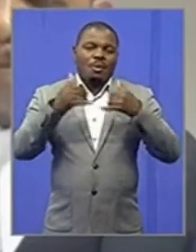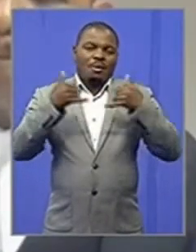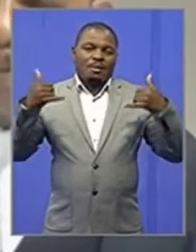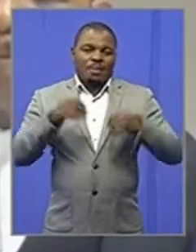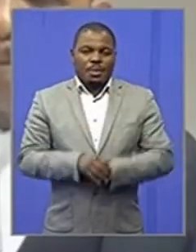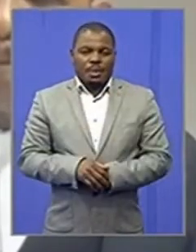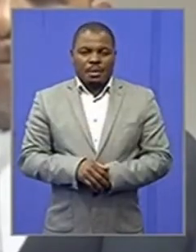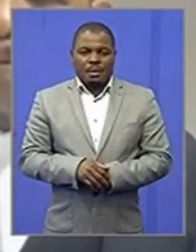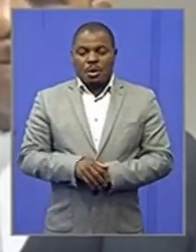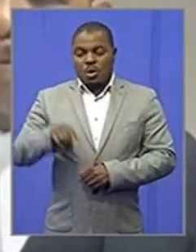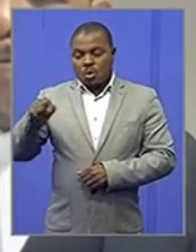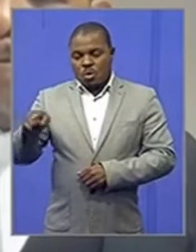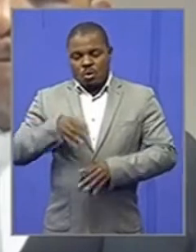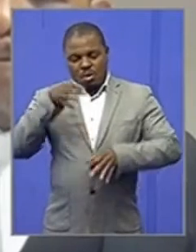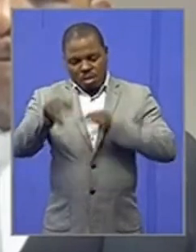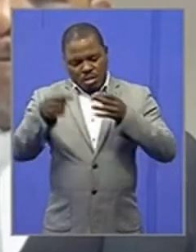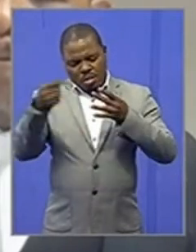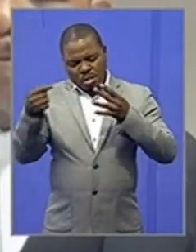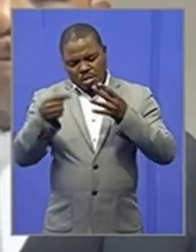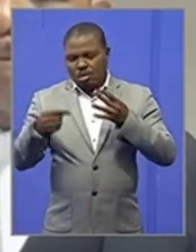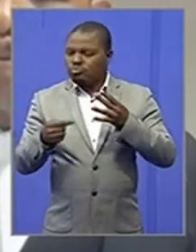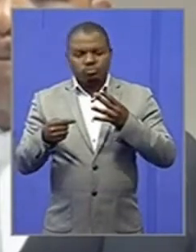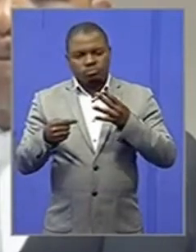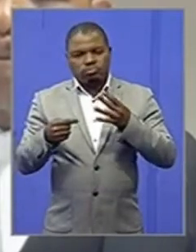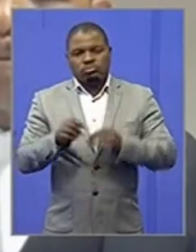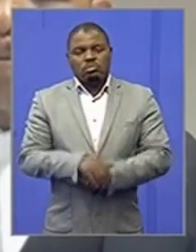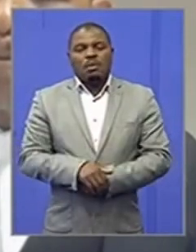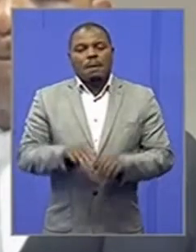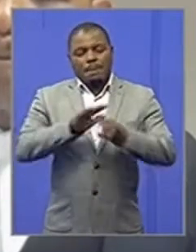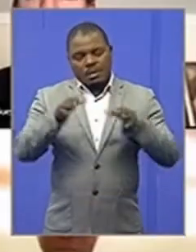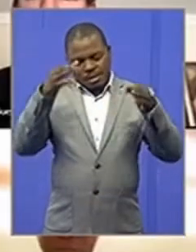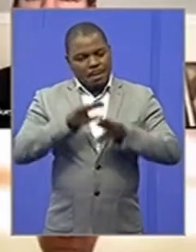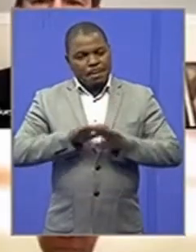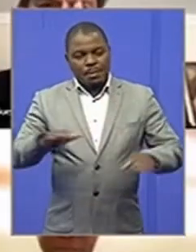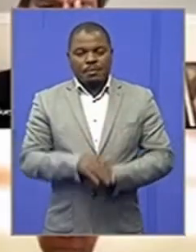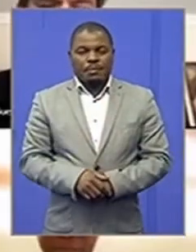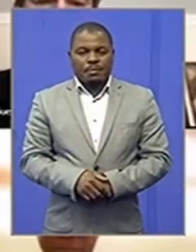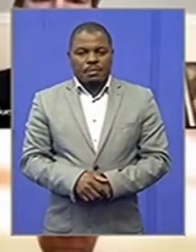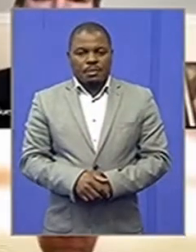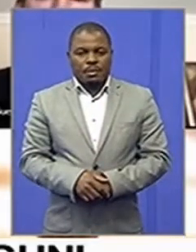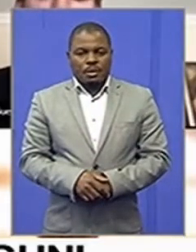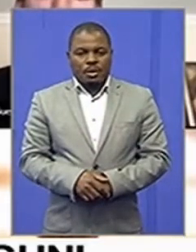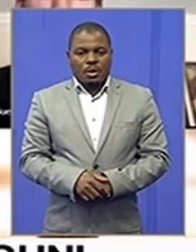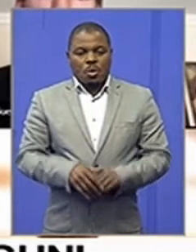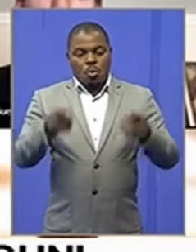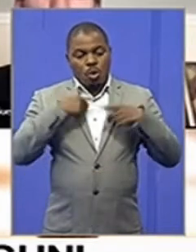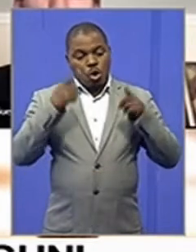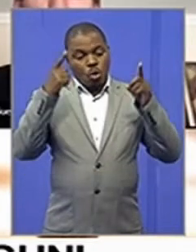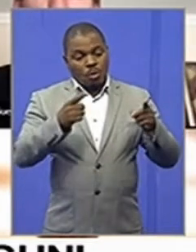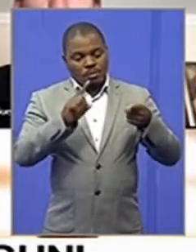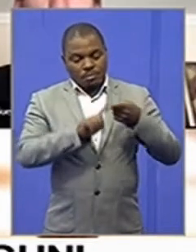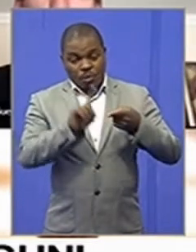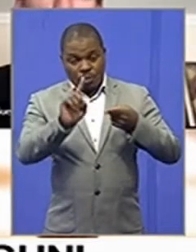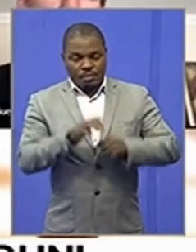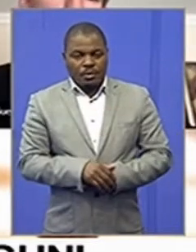thebolo katlholo ya gagwe ya bofelo ga a ka tlhagiswa pele ga kgotlatshekelo. The order is as follows. The following